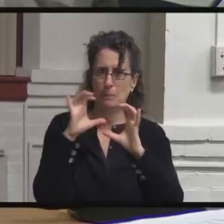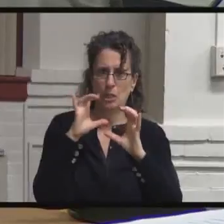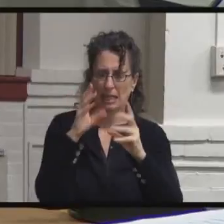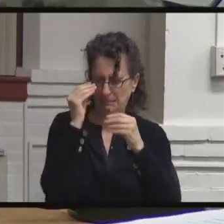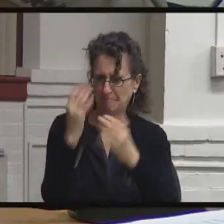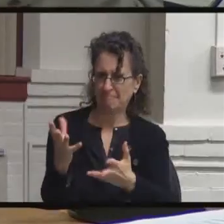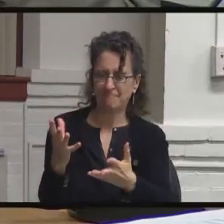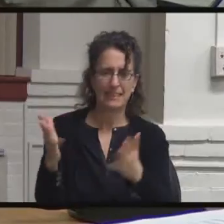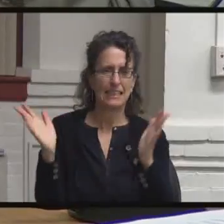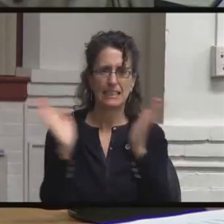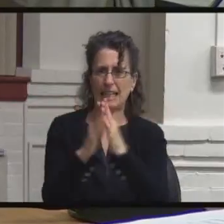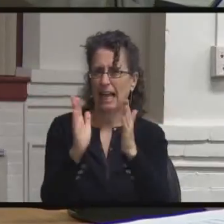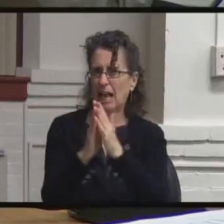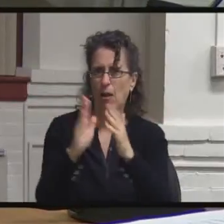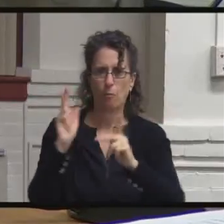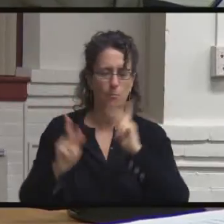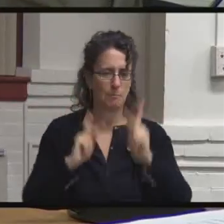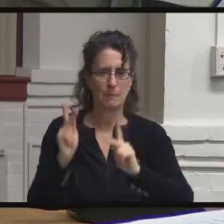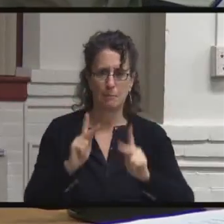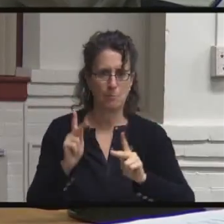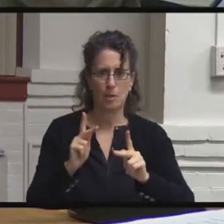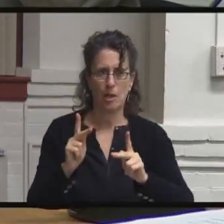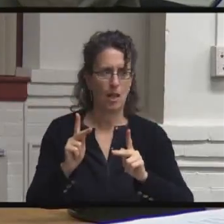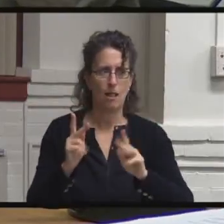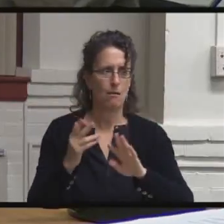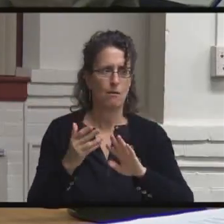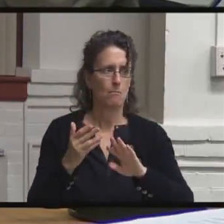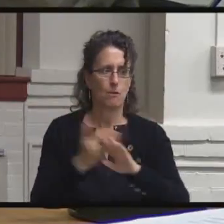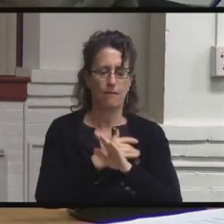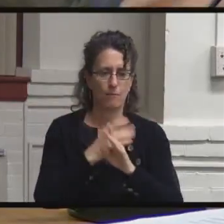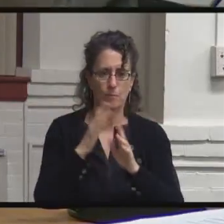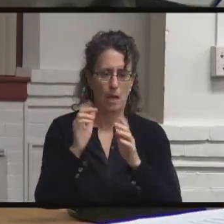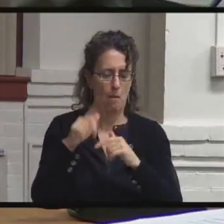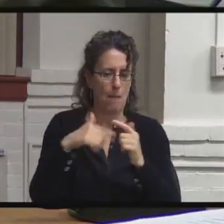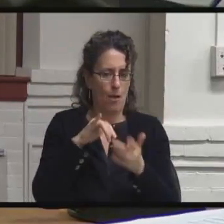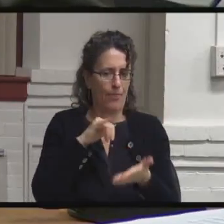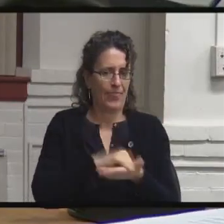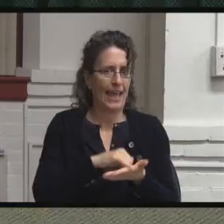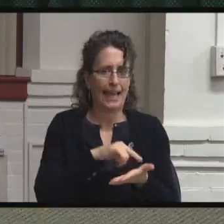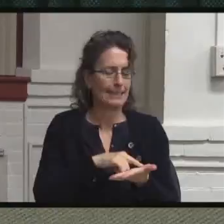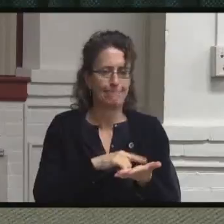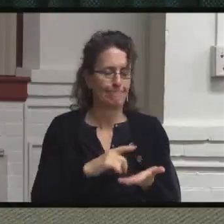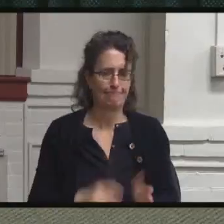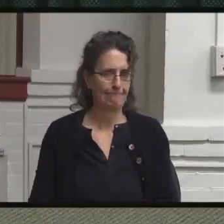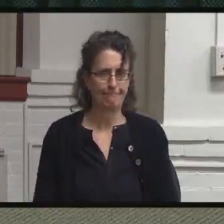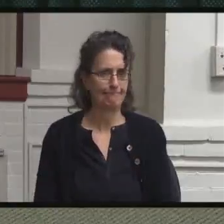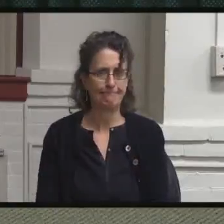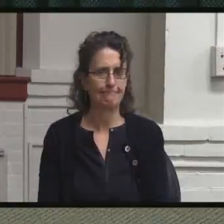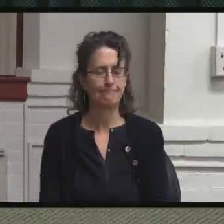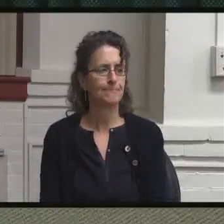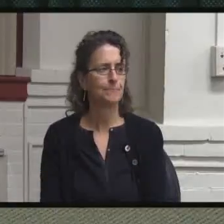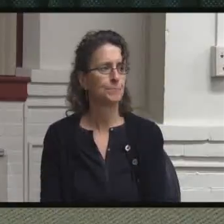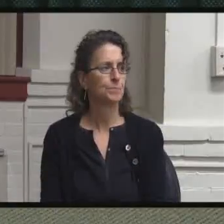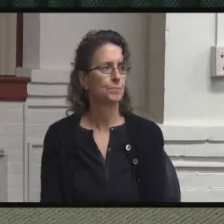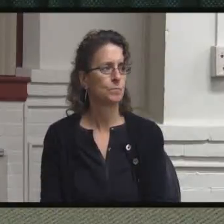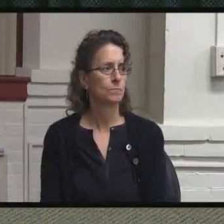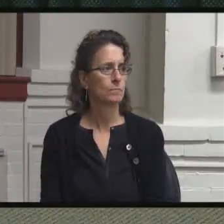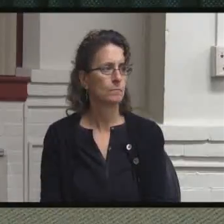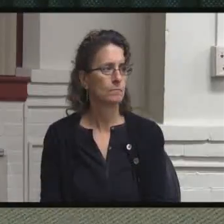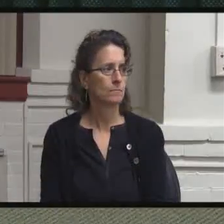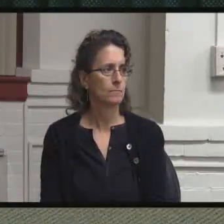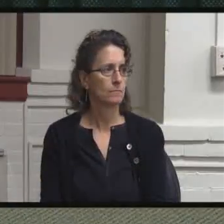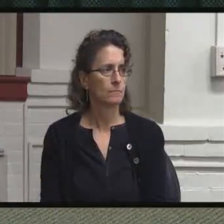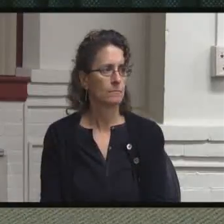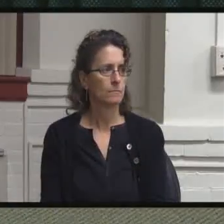municipality, people involved, and the town at a substantial disadvantage. And I'll just invite